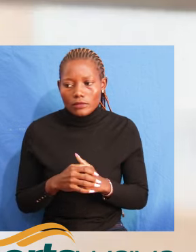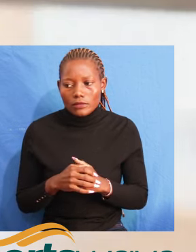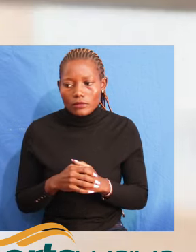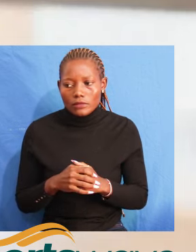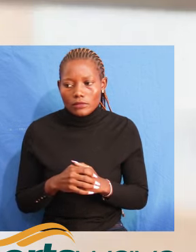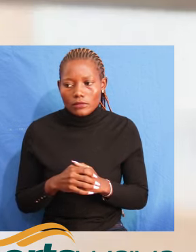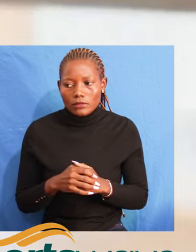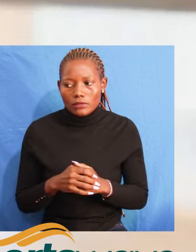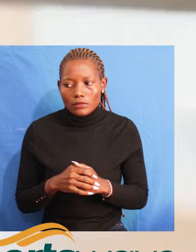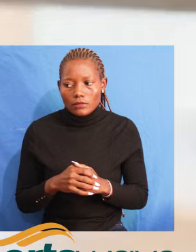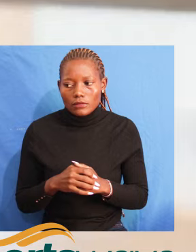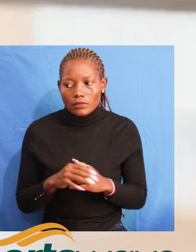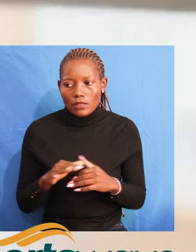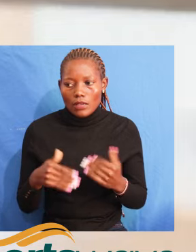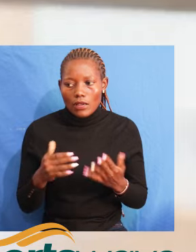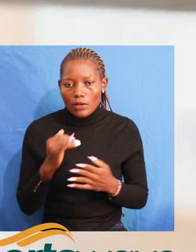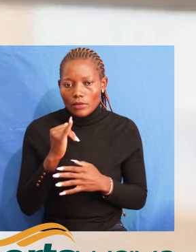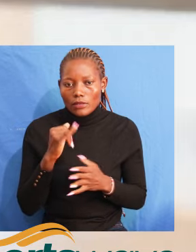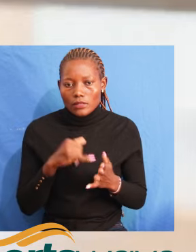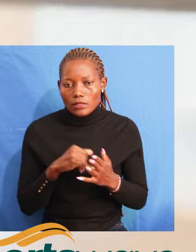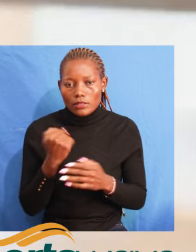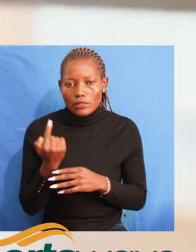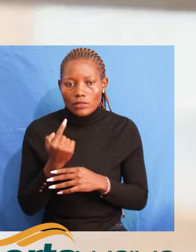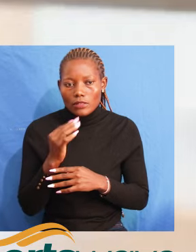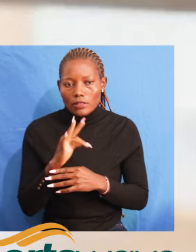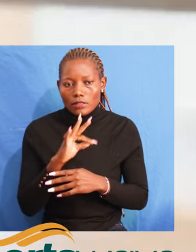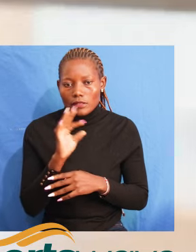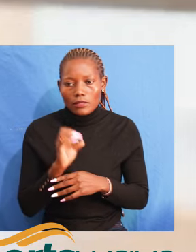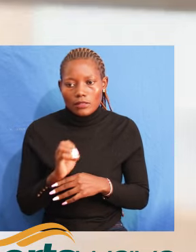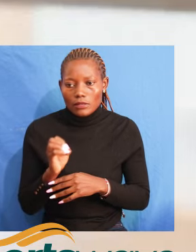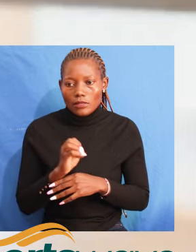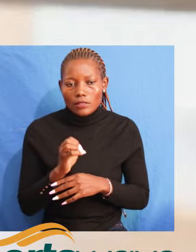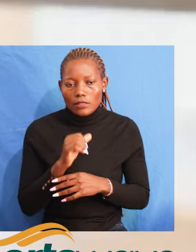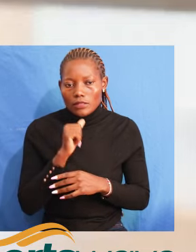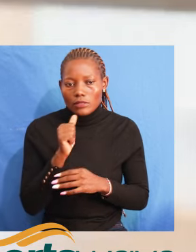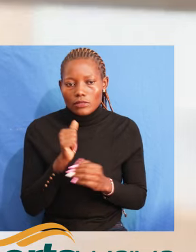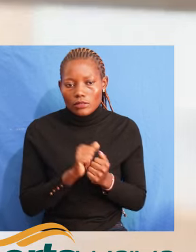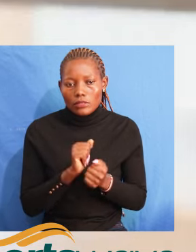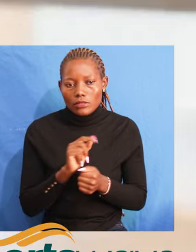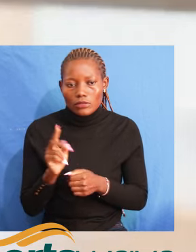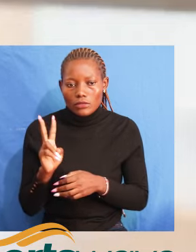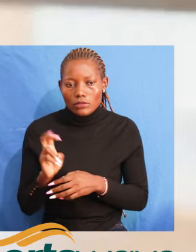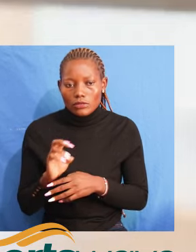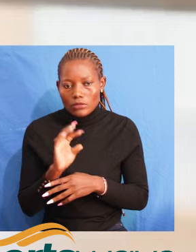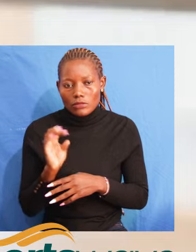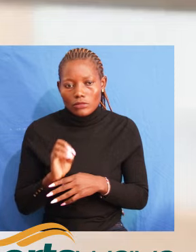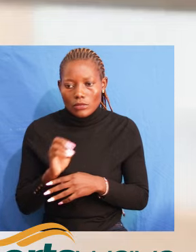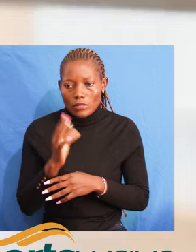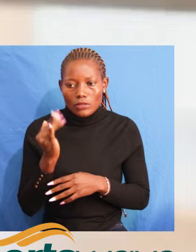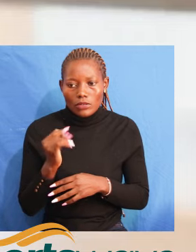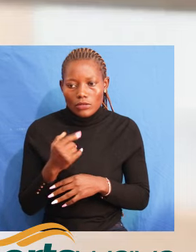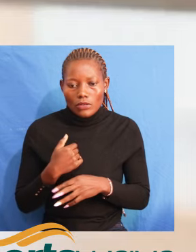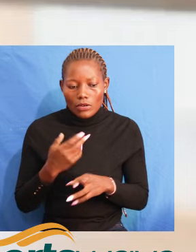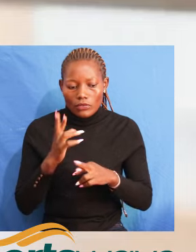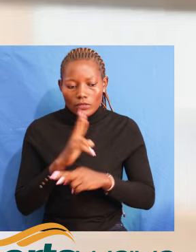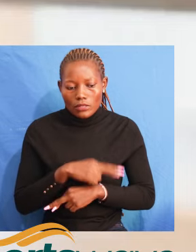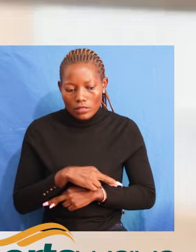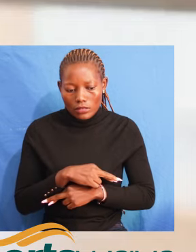how is it that only 3%, not 10 to 20%? Because you've relaxed, you just